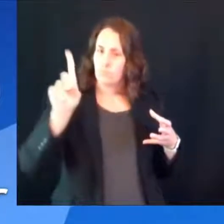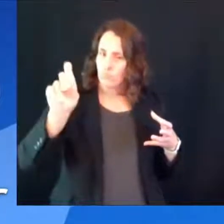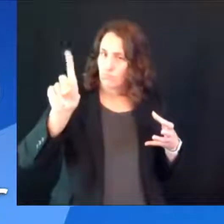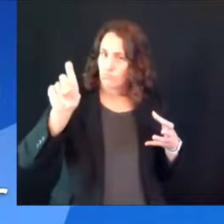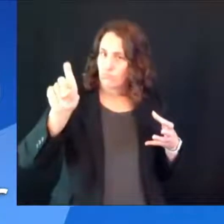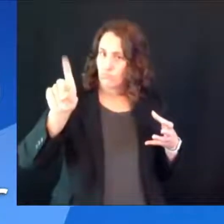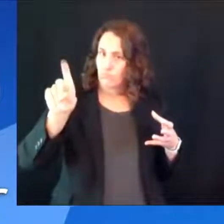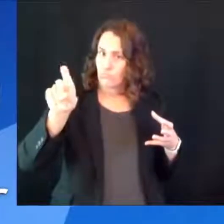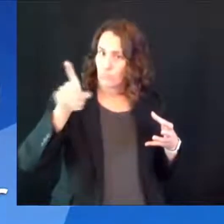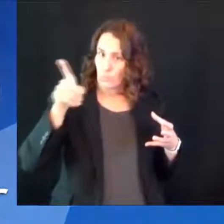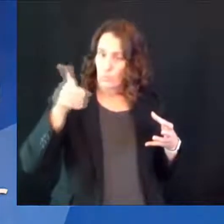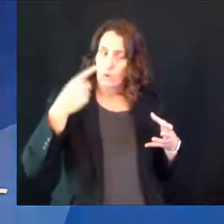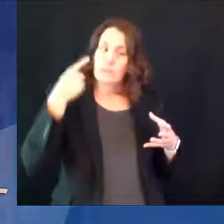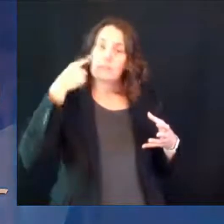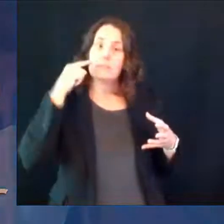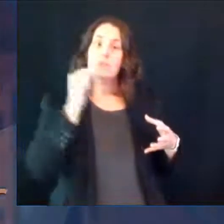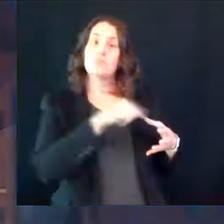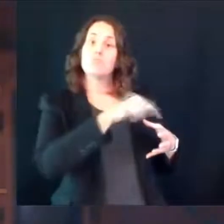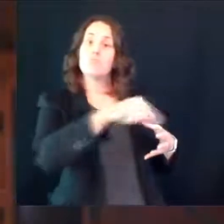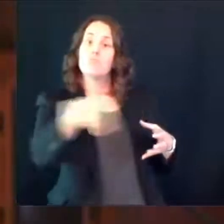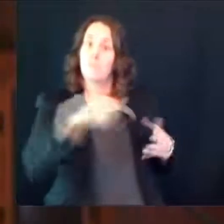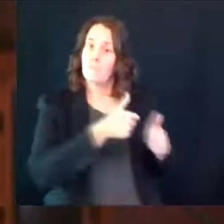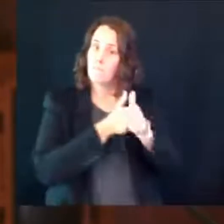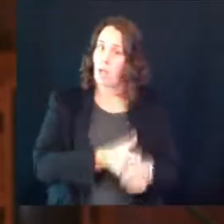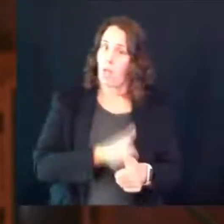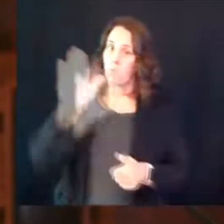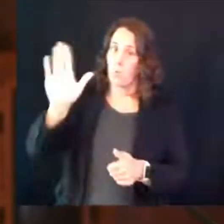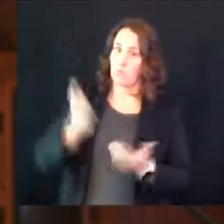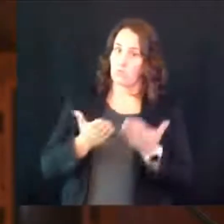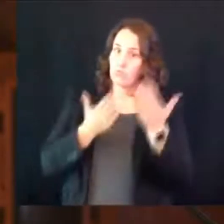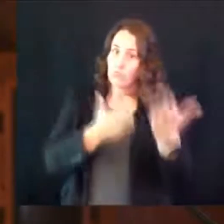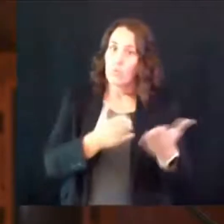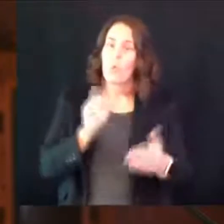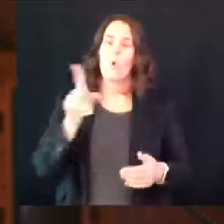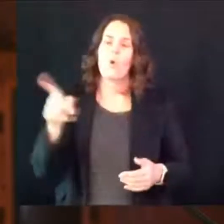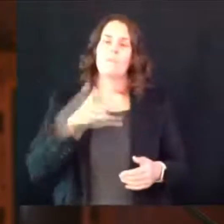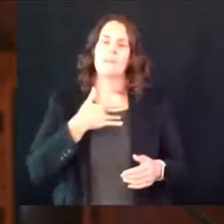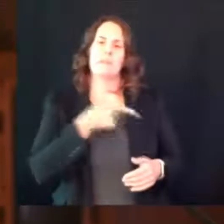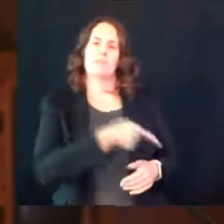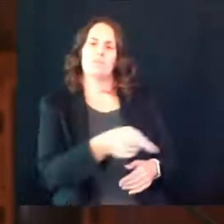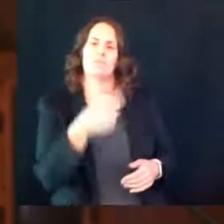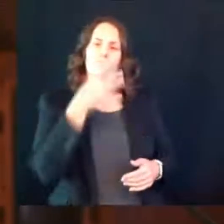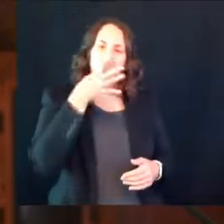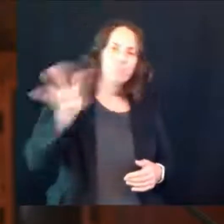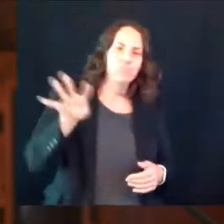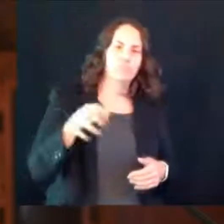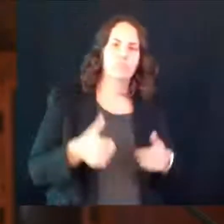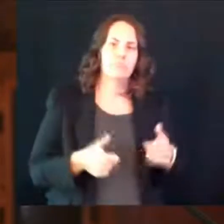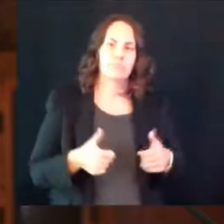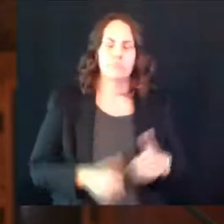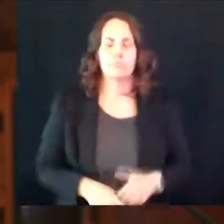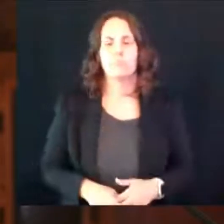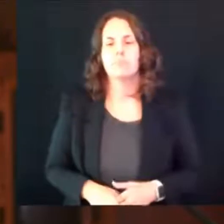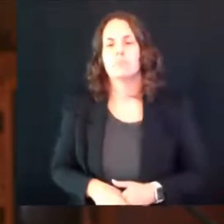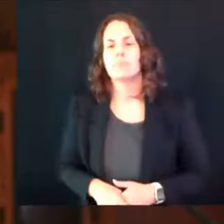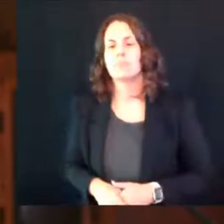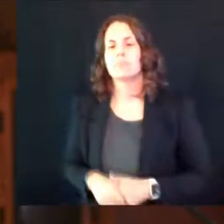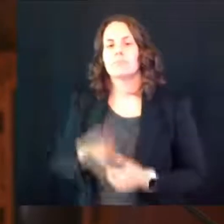Well, as I mentioned, a number of jurisdictions have done public health alerts that provide guidance to